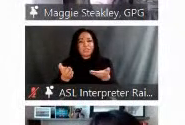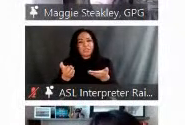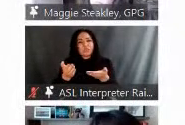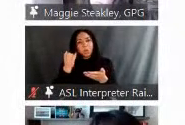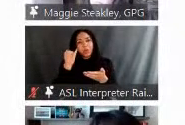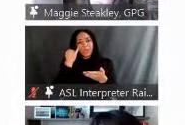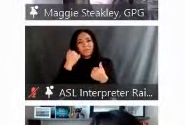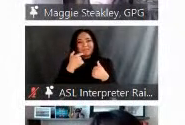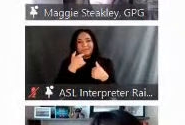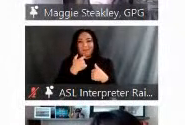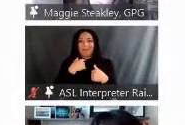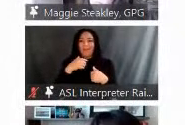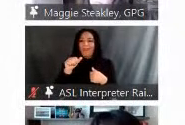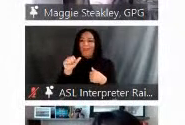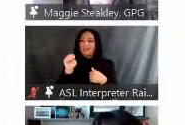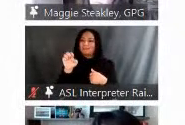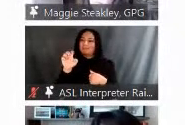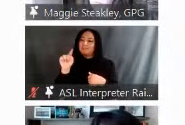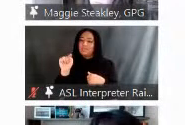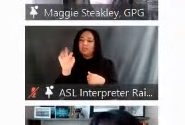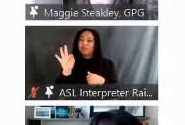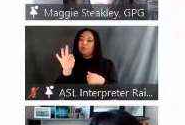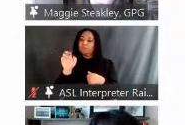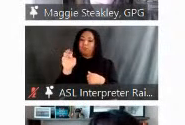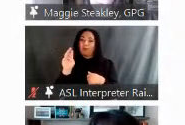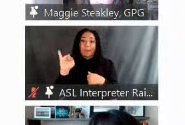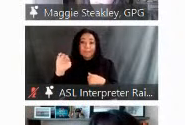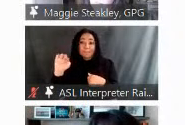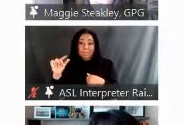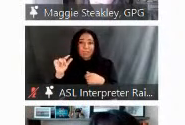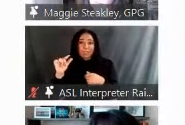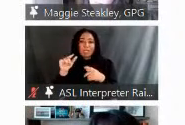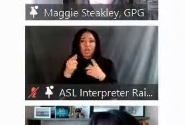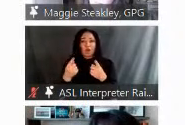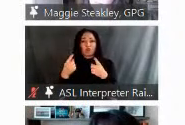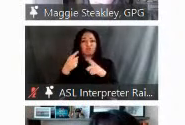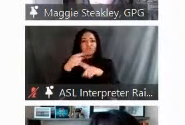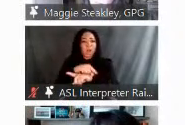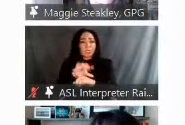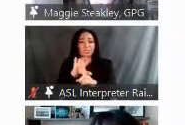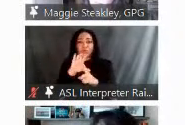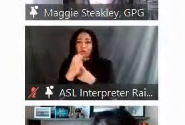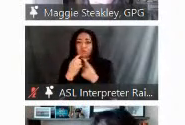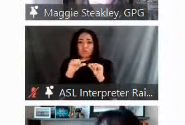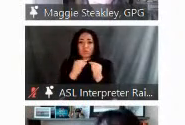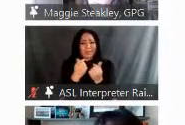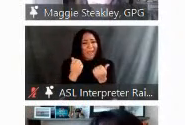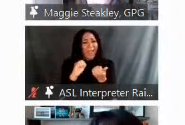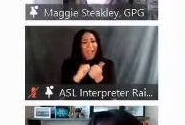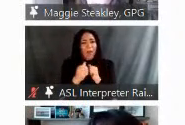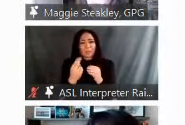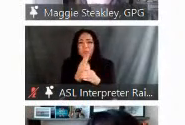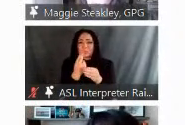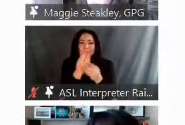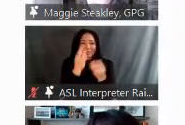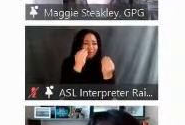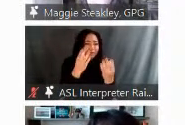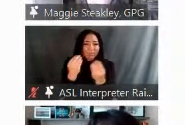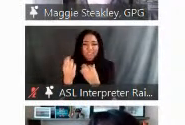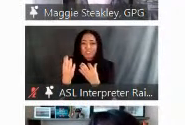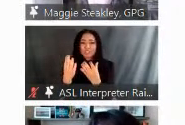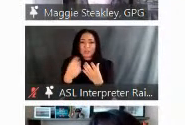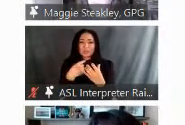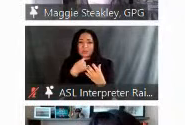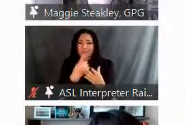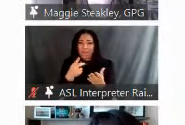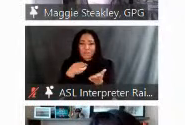asset framing across cultural groups, how are we actually using data to begin to tell the truth about what information